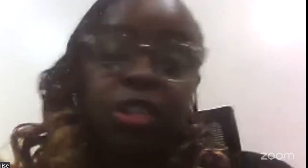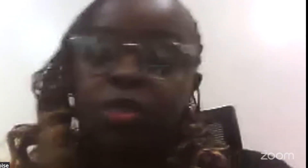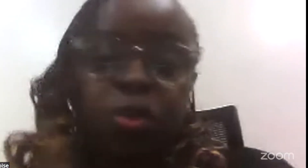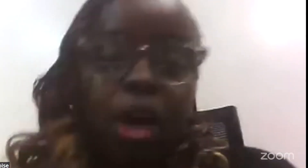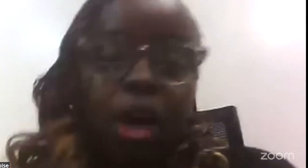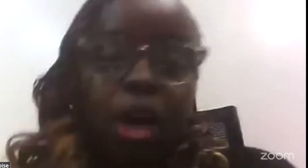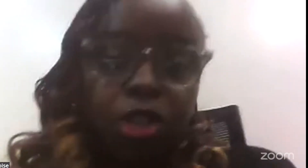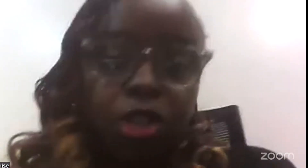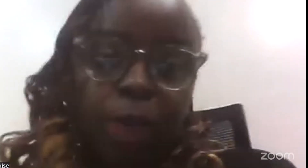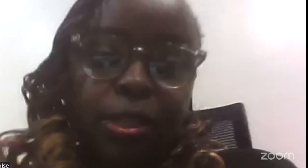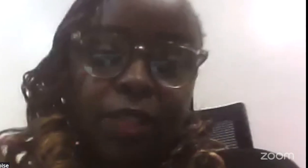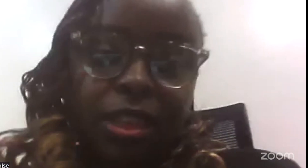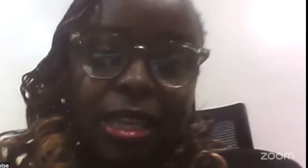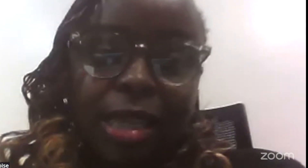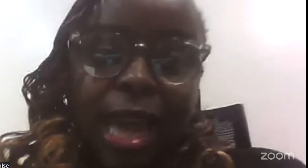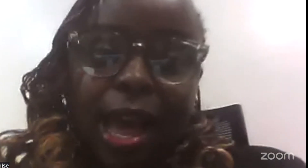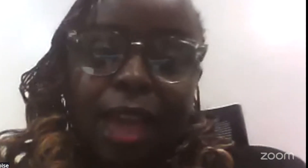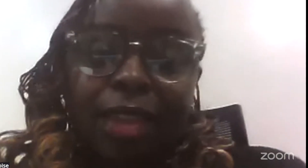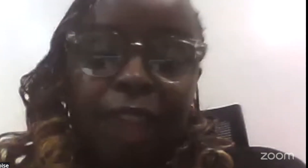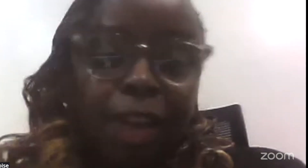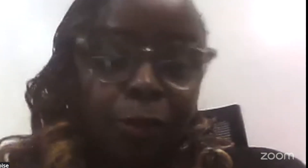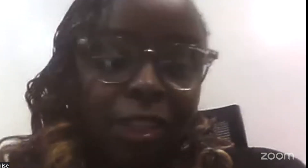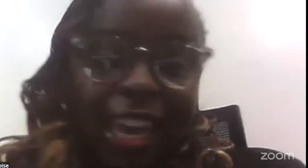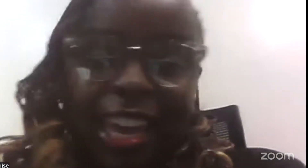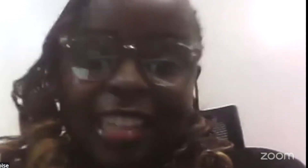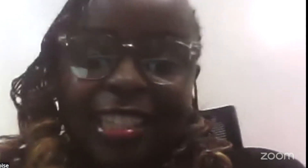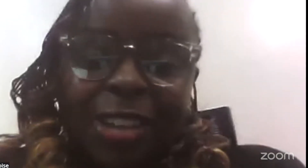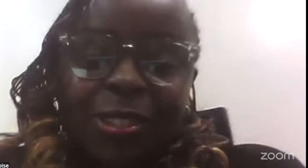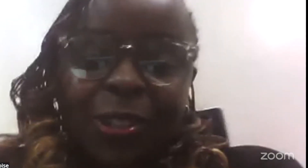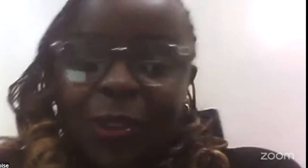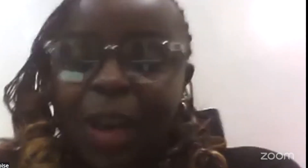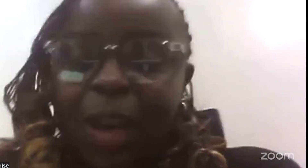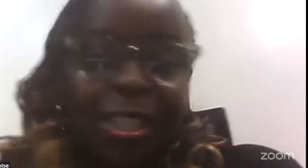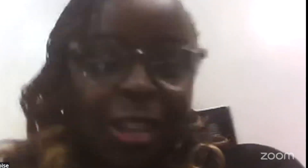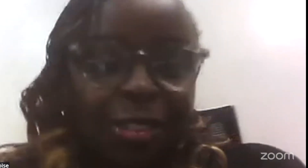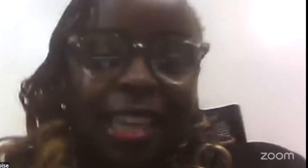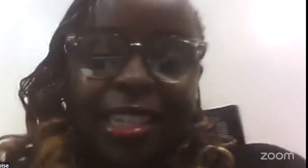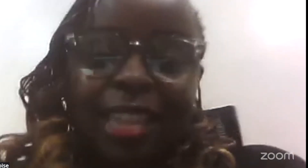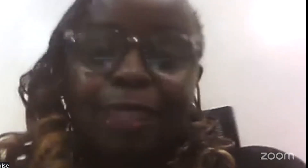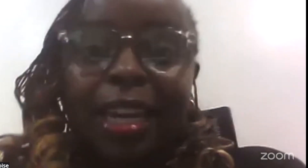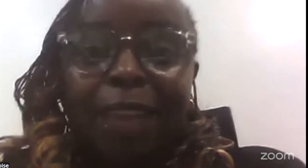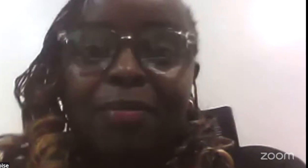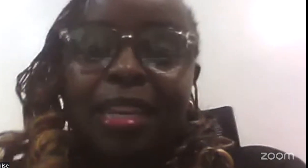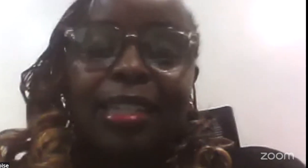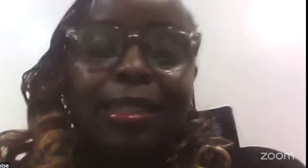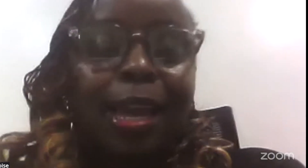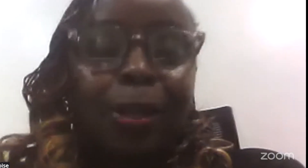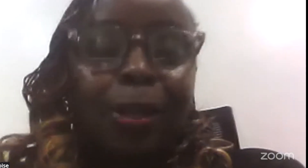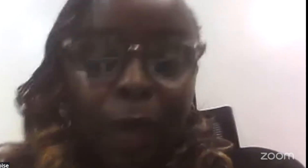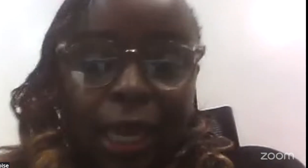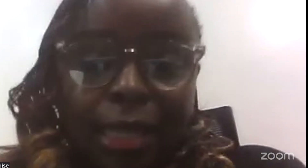ready to network, to share whatever they have learned over the years. So, as you have said, yes, my name